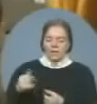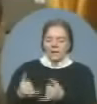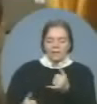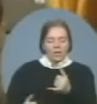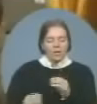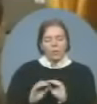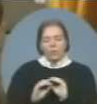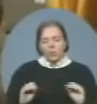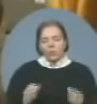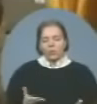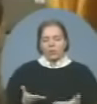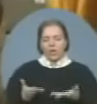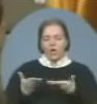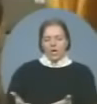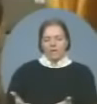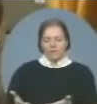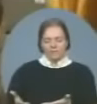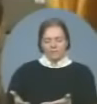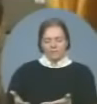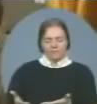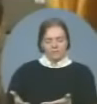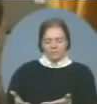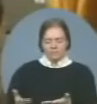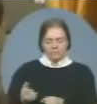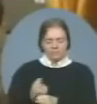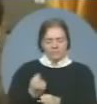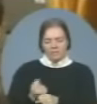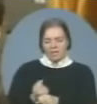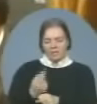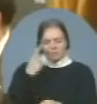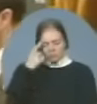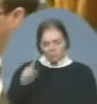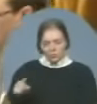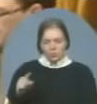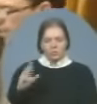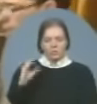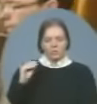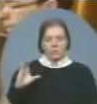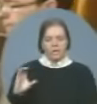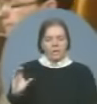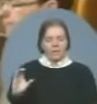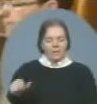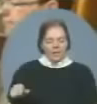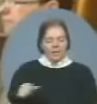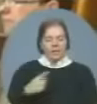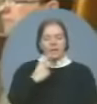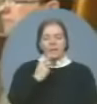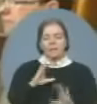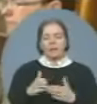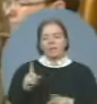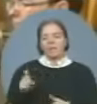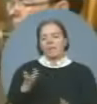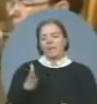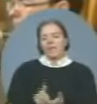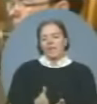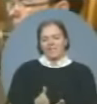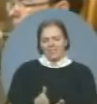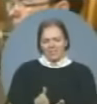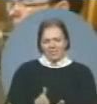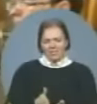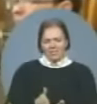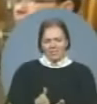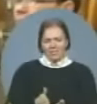Parliament is that Liberals do not respect that and continue to ask these questions in this House. The insult, which they will suffer the consequences